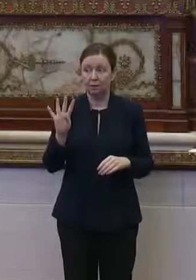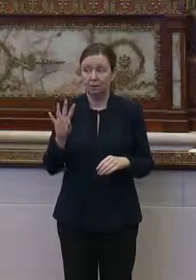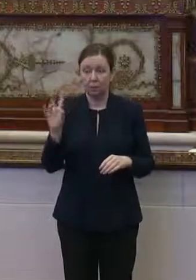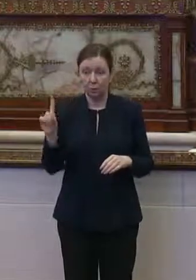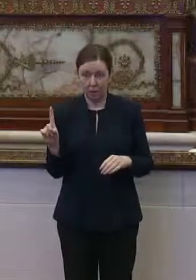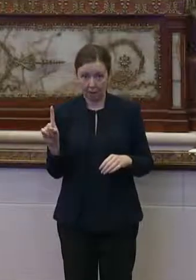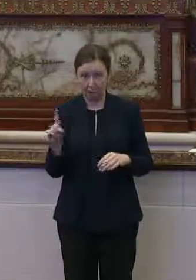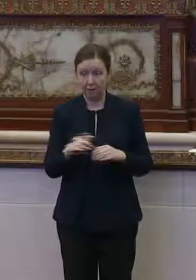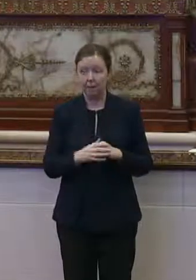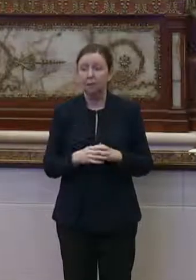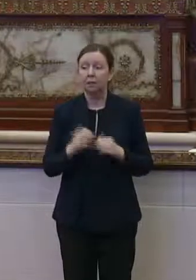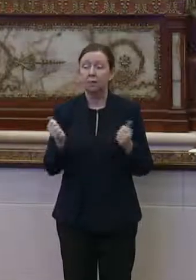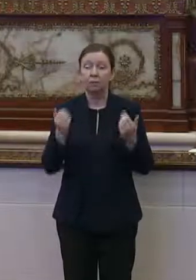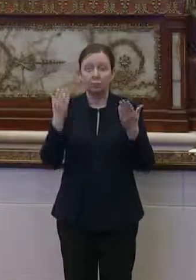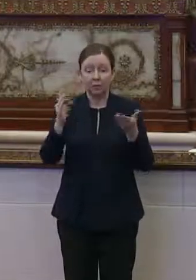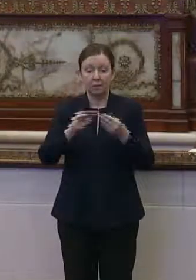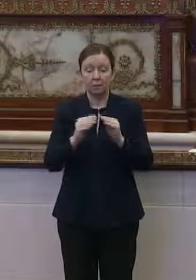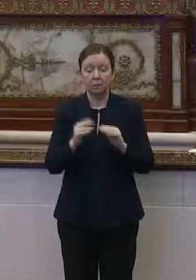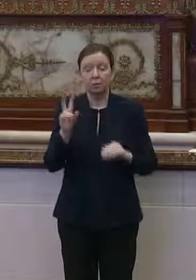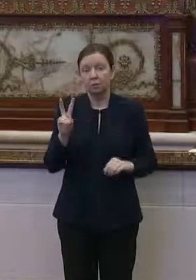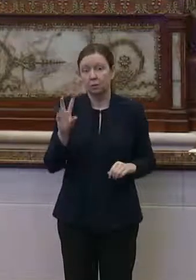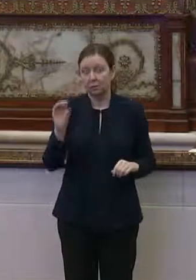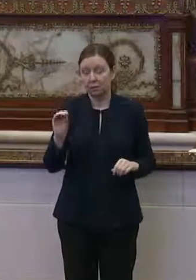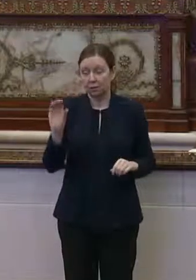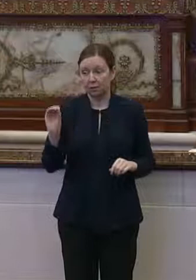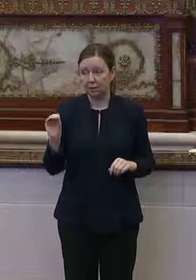210041. Resolution number